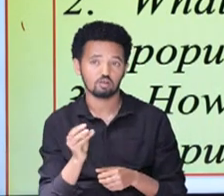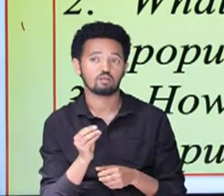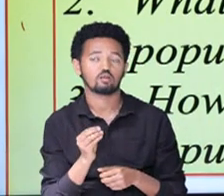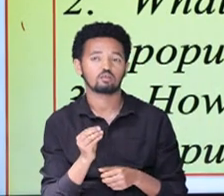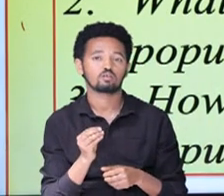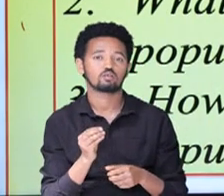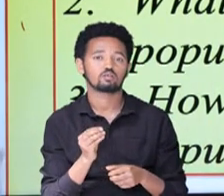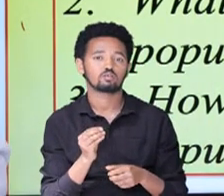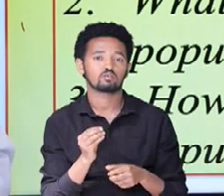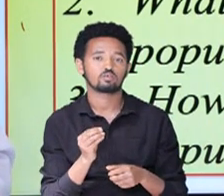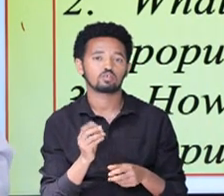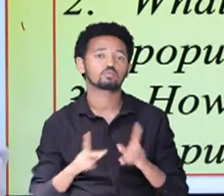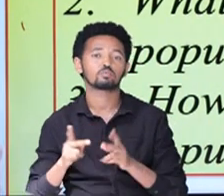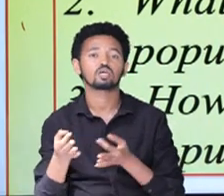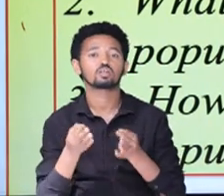students, discuss this for.